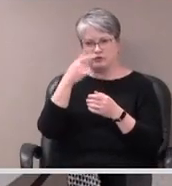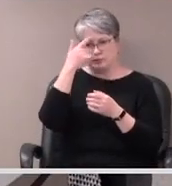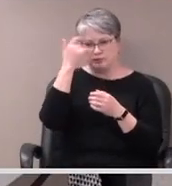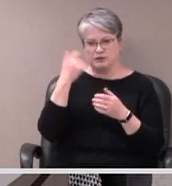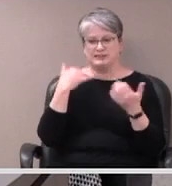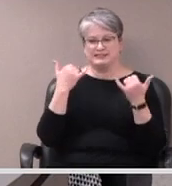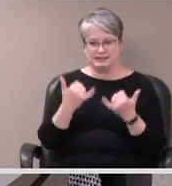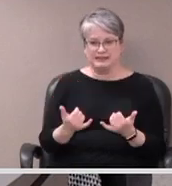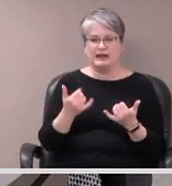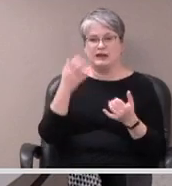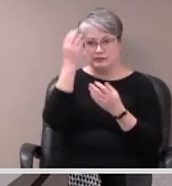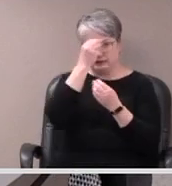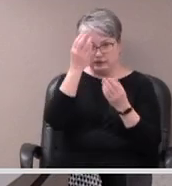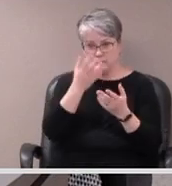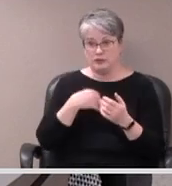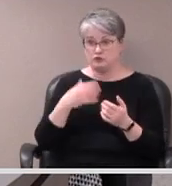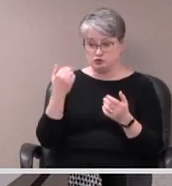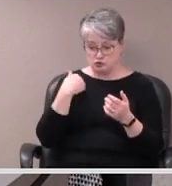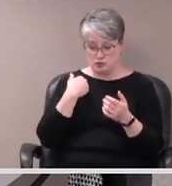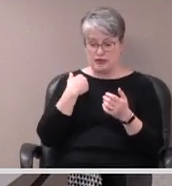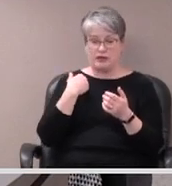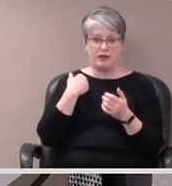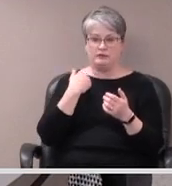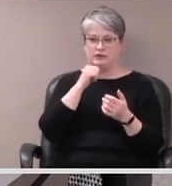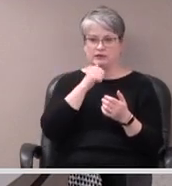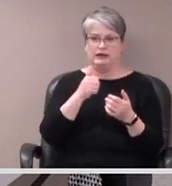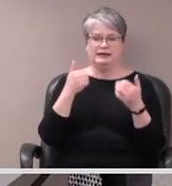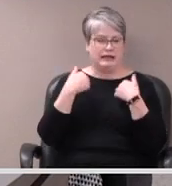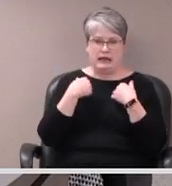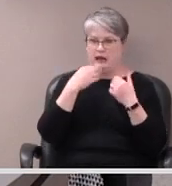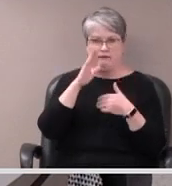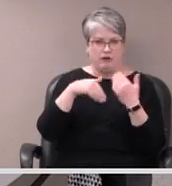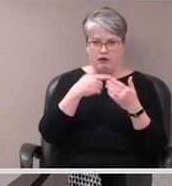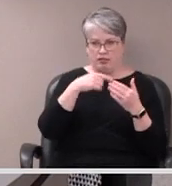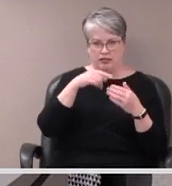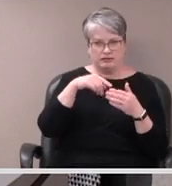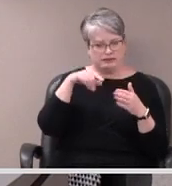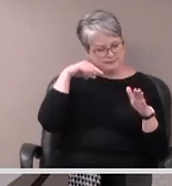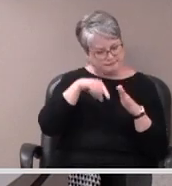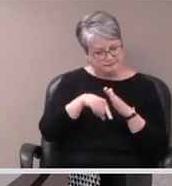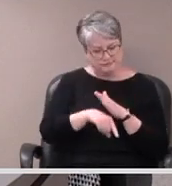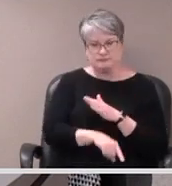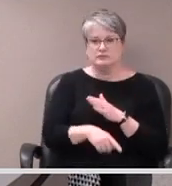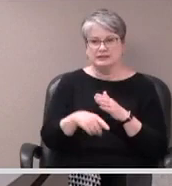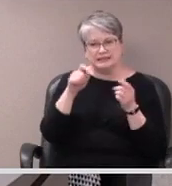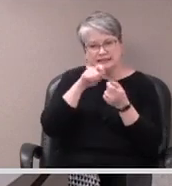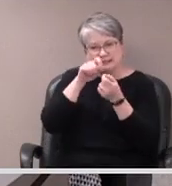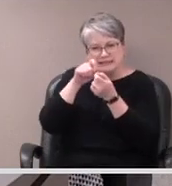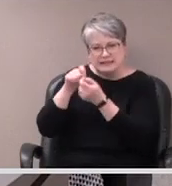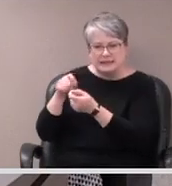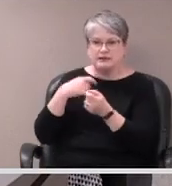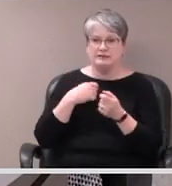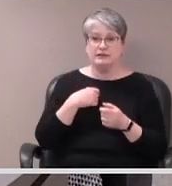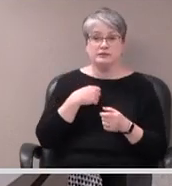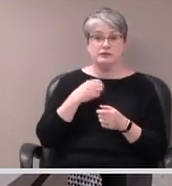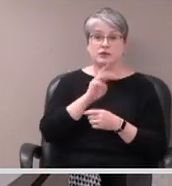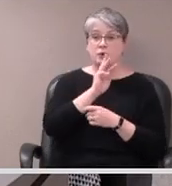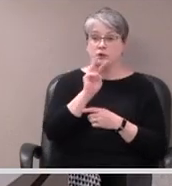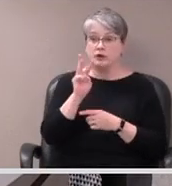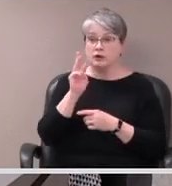the information that you've got does not have all of those details. Now, it is on the website by